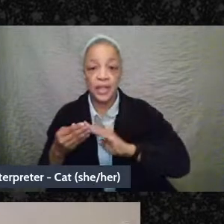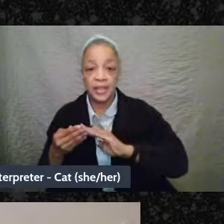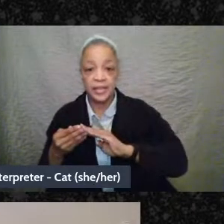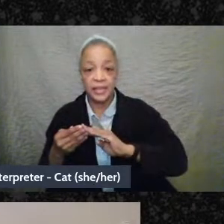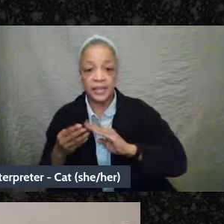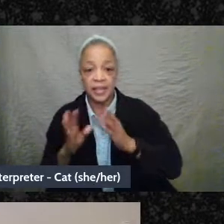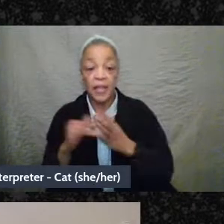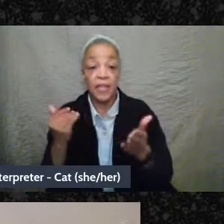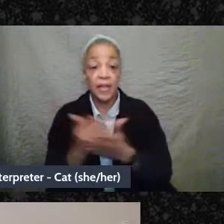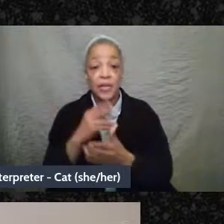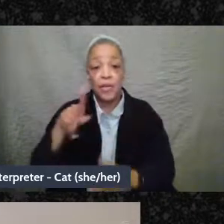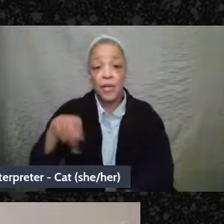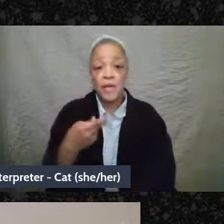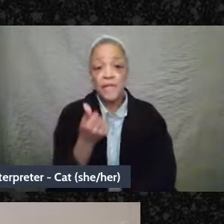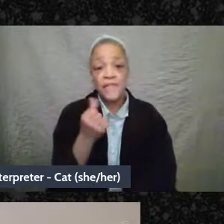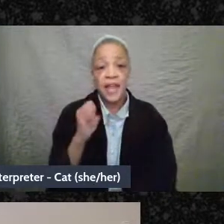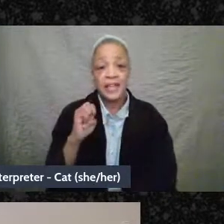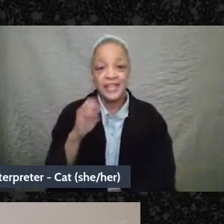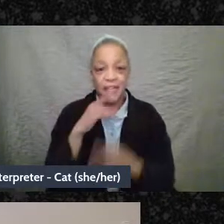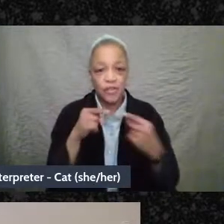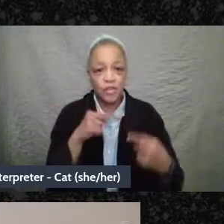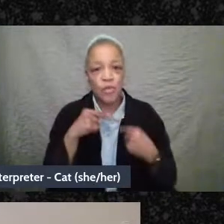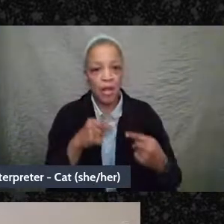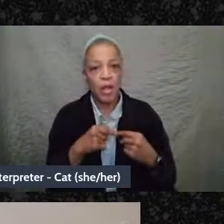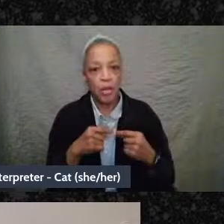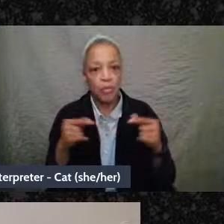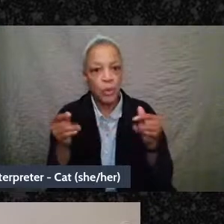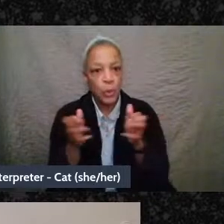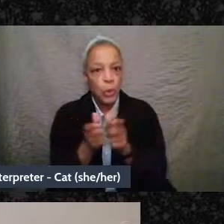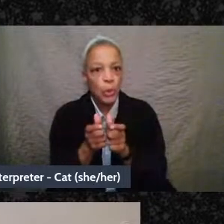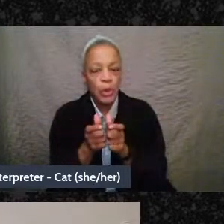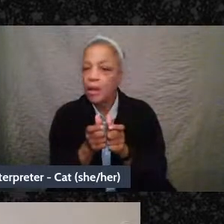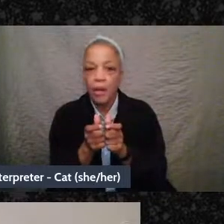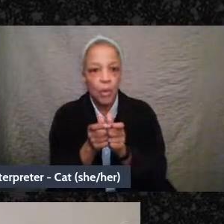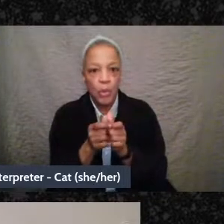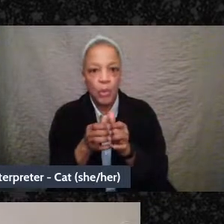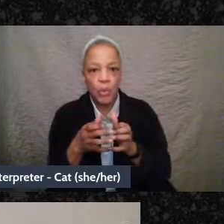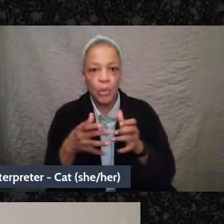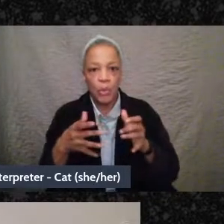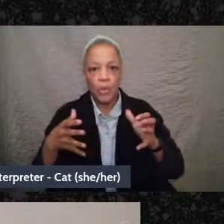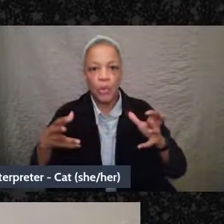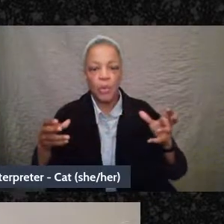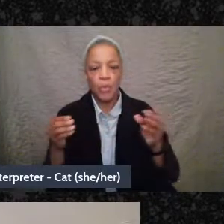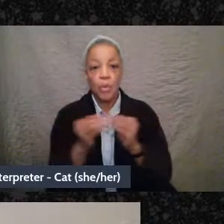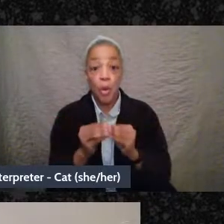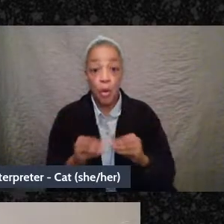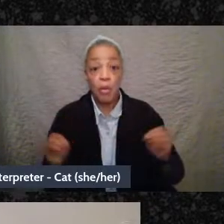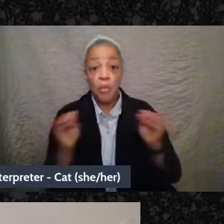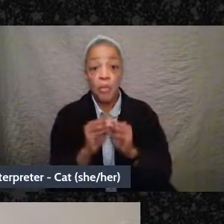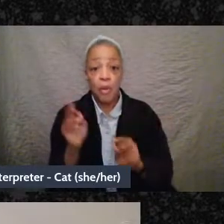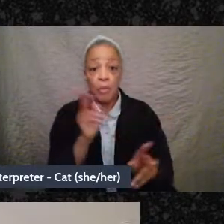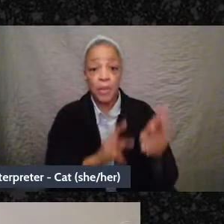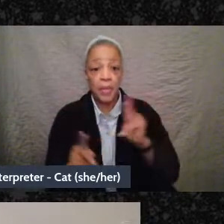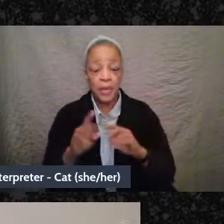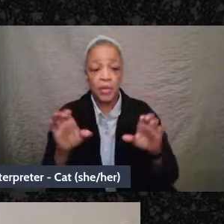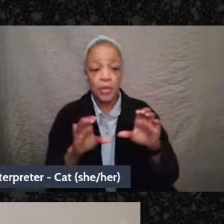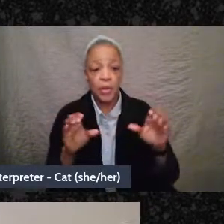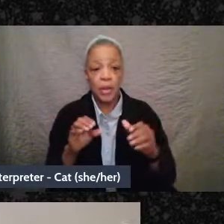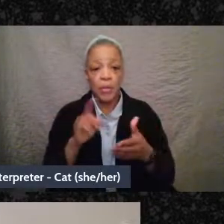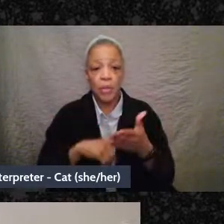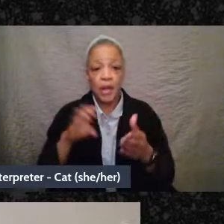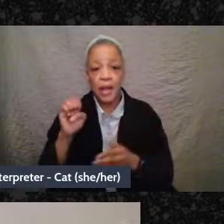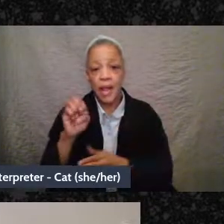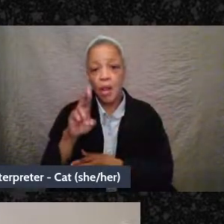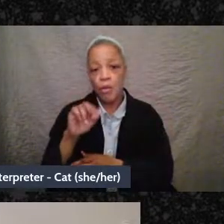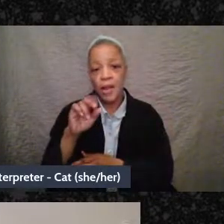phase of struggle. We're not shrinking, we're expanding, right? More and more people are doing what Erica and Angelica are talking about, saying